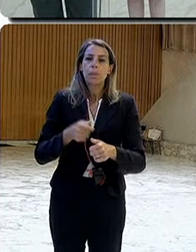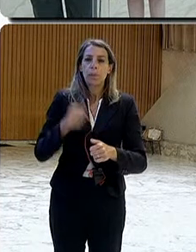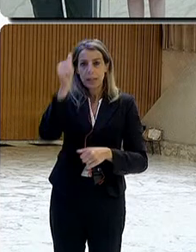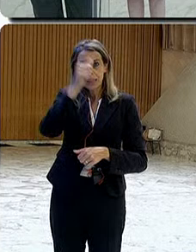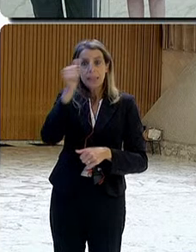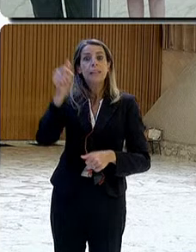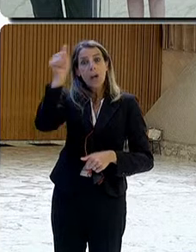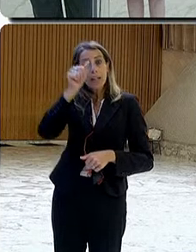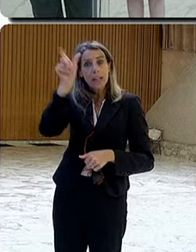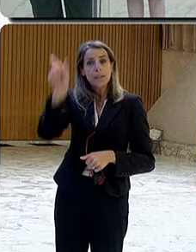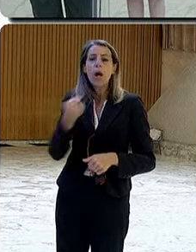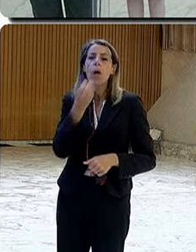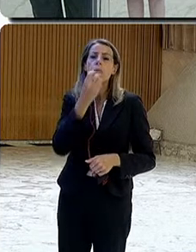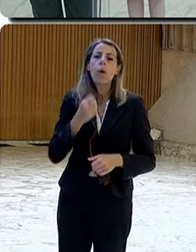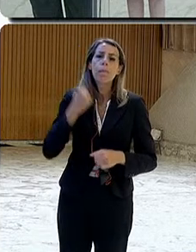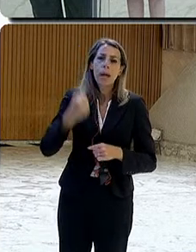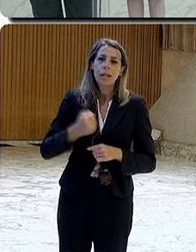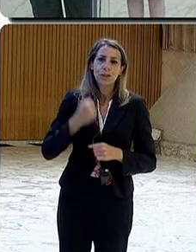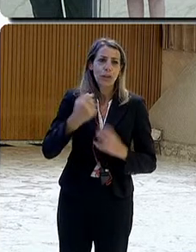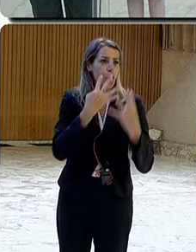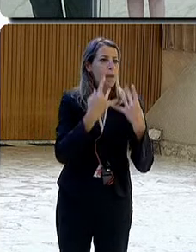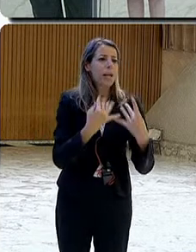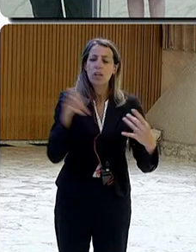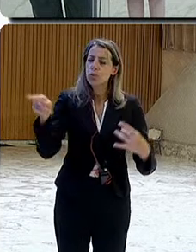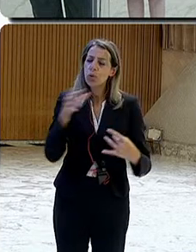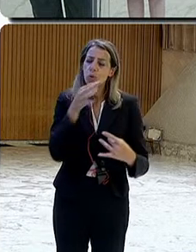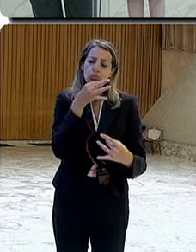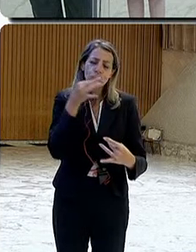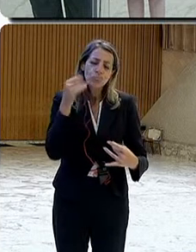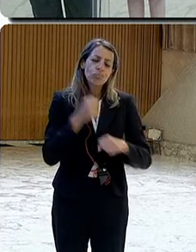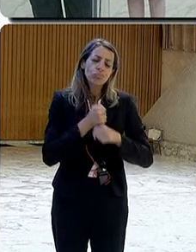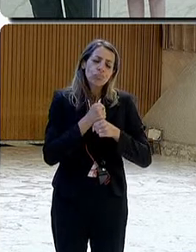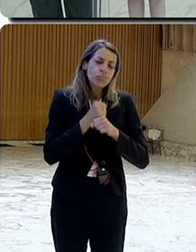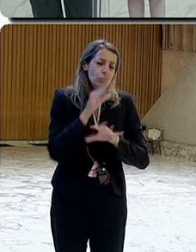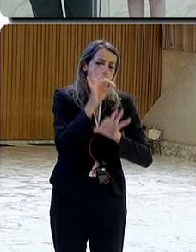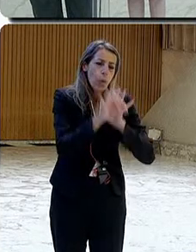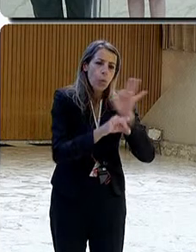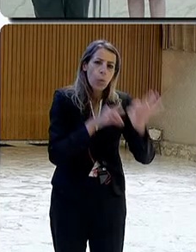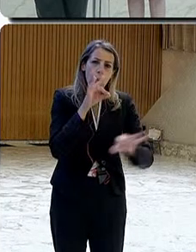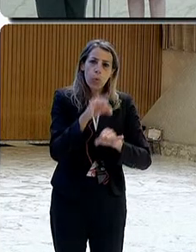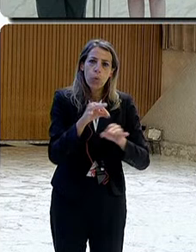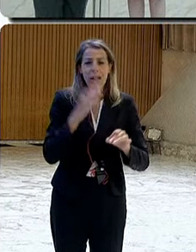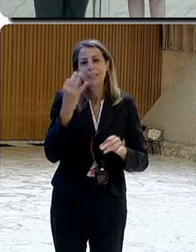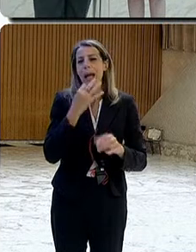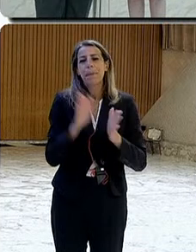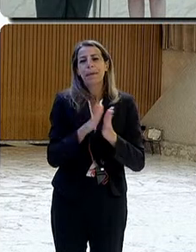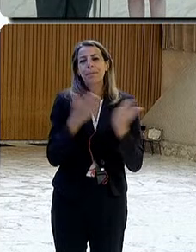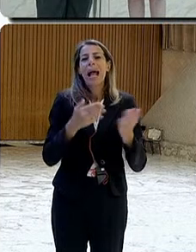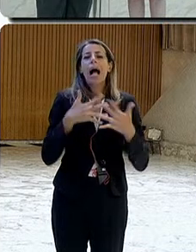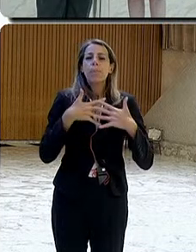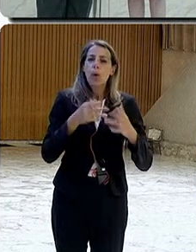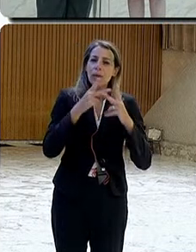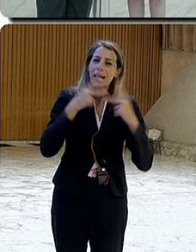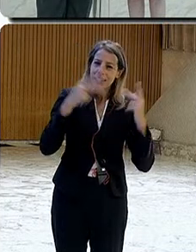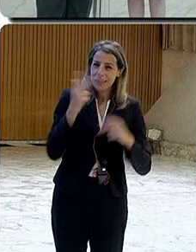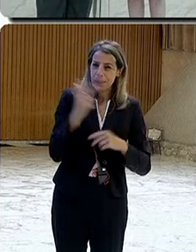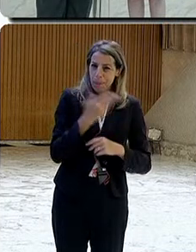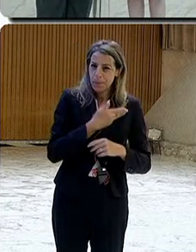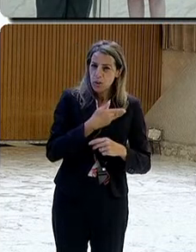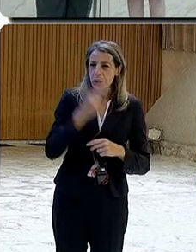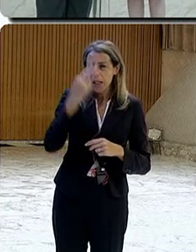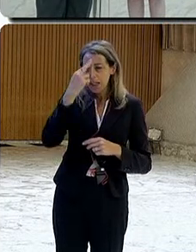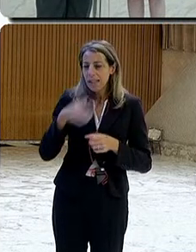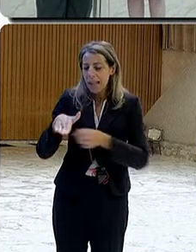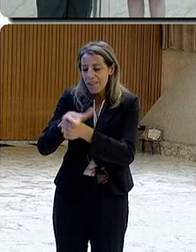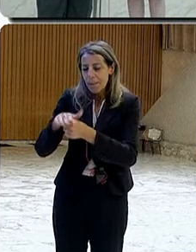gentle patience, care, and love. Amoris Laetitia reminds us that all family life is a